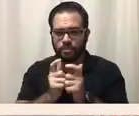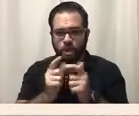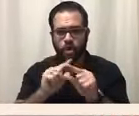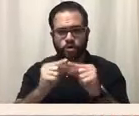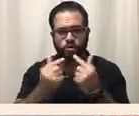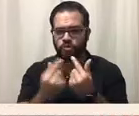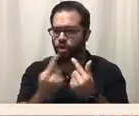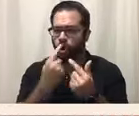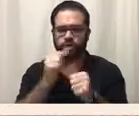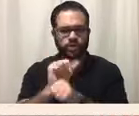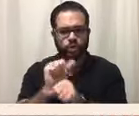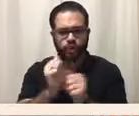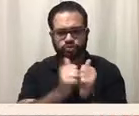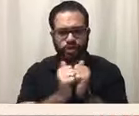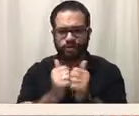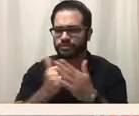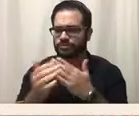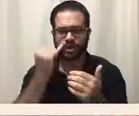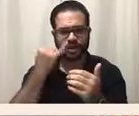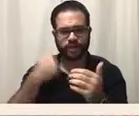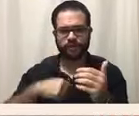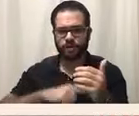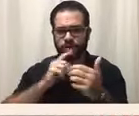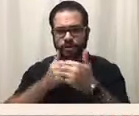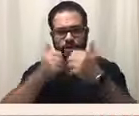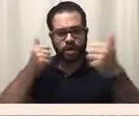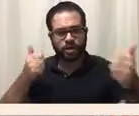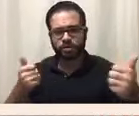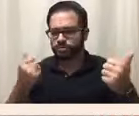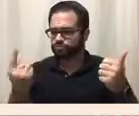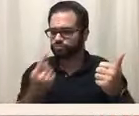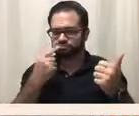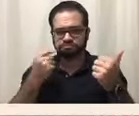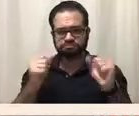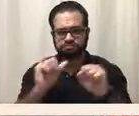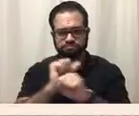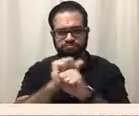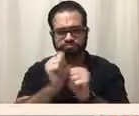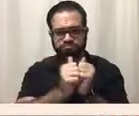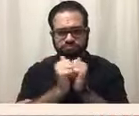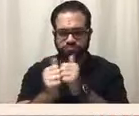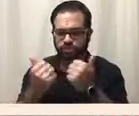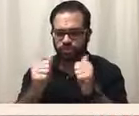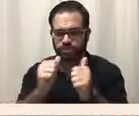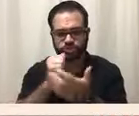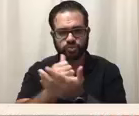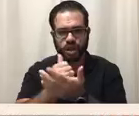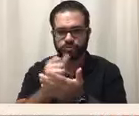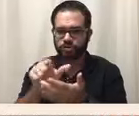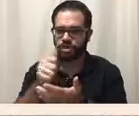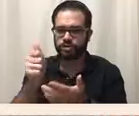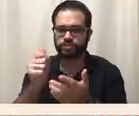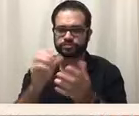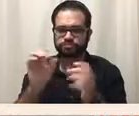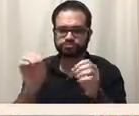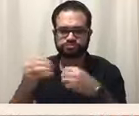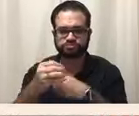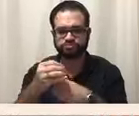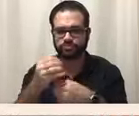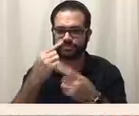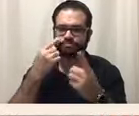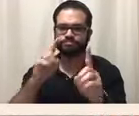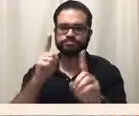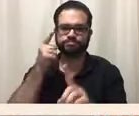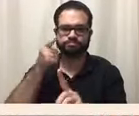working together to fulfill our mission and help other wonderful organizations fulfill their missions. And I want to thank our community